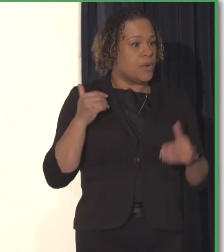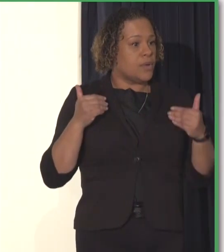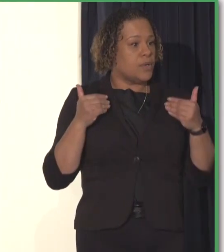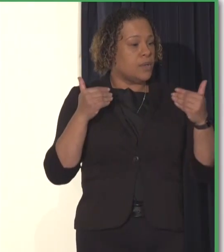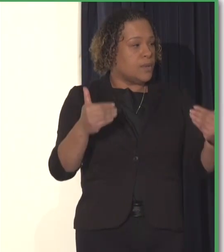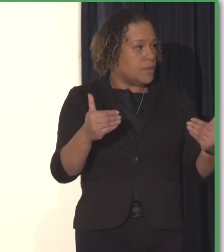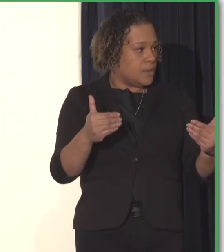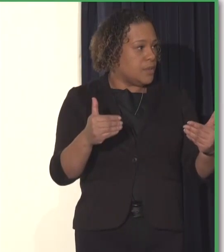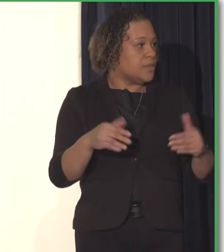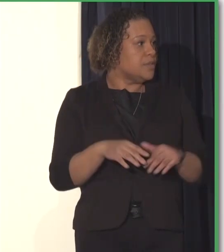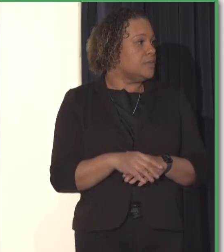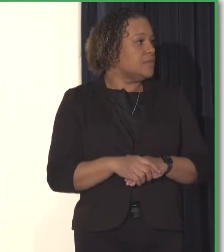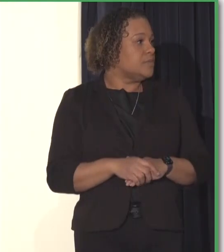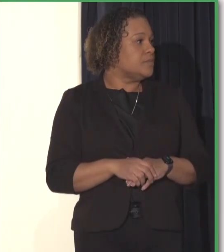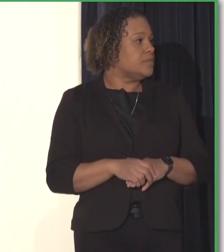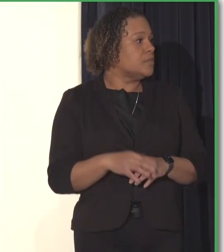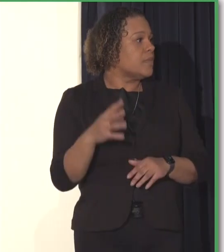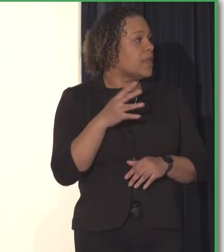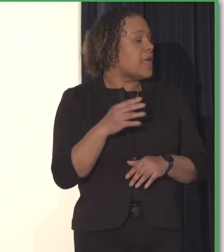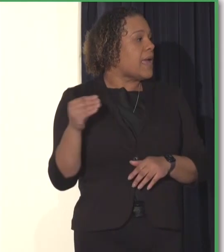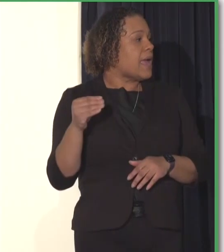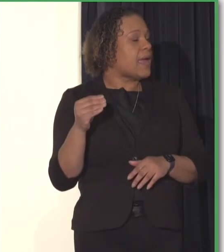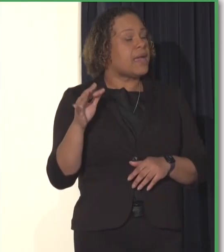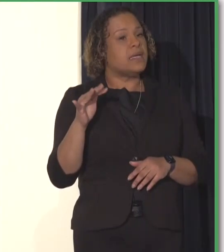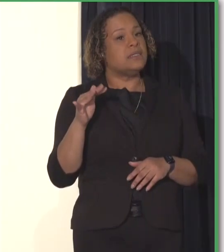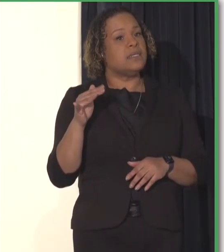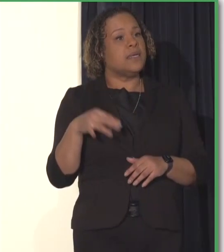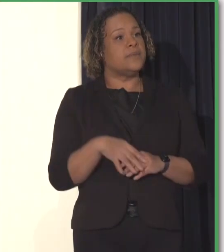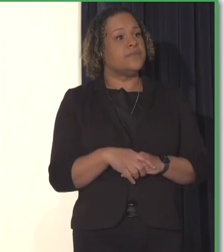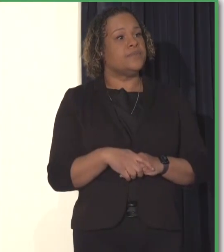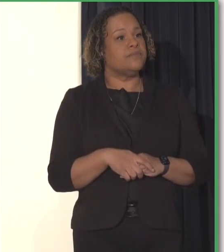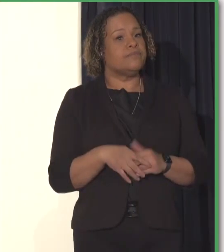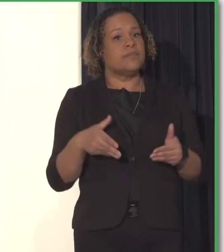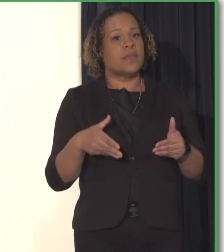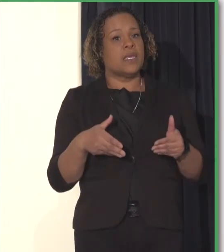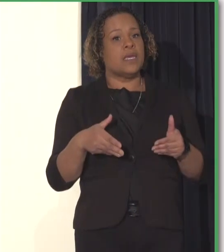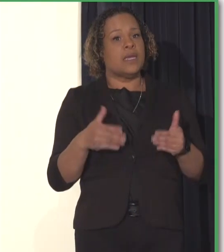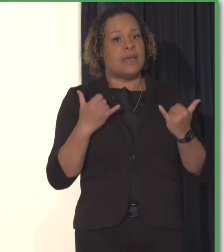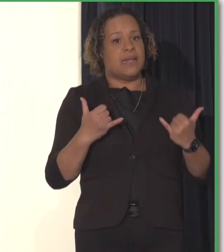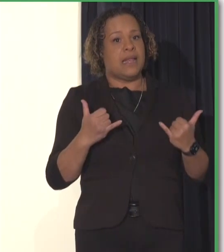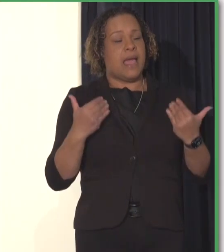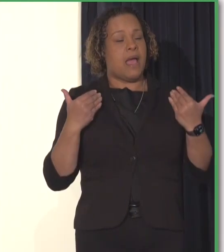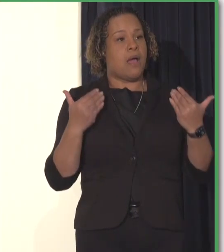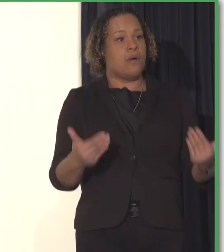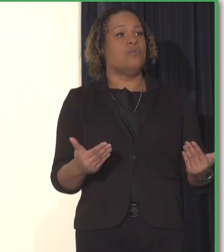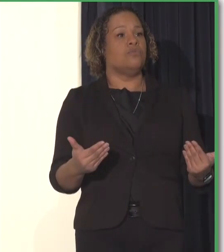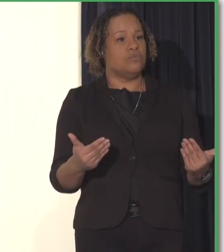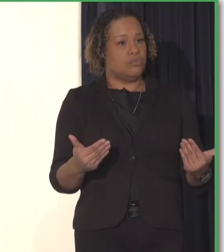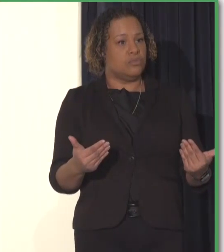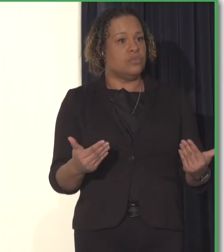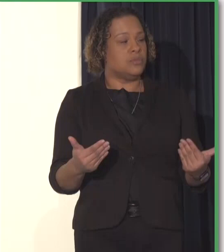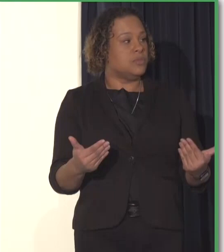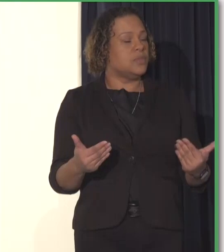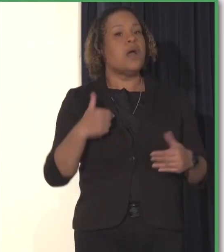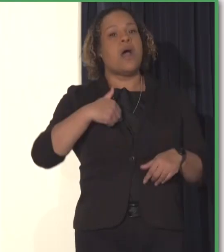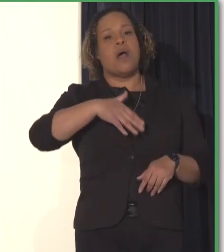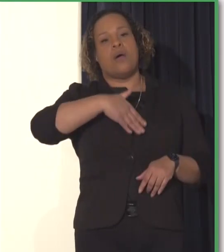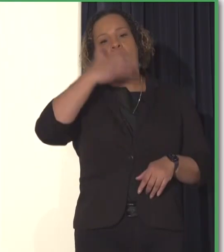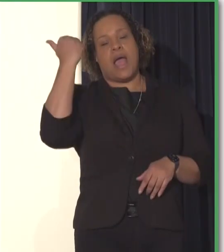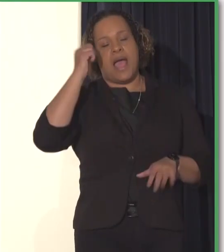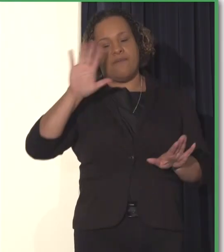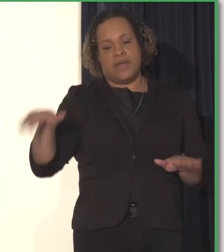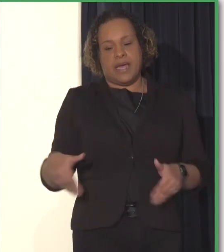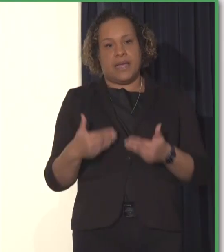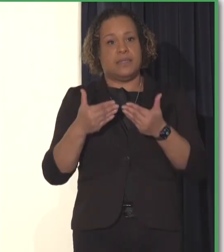carried. And let us now go, I forgot the introduction